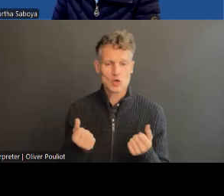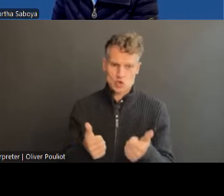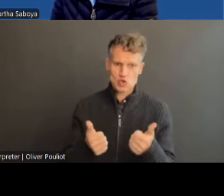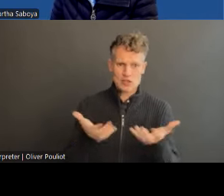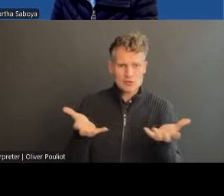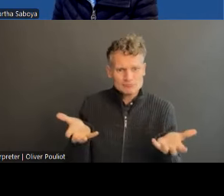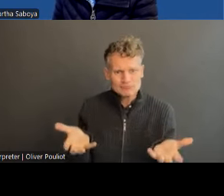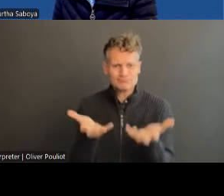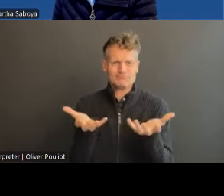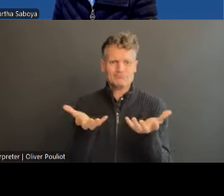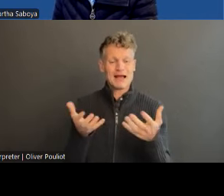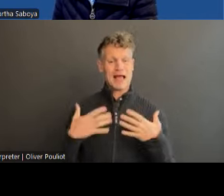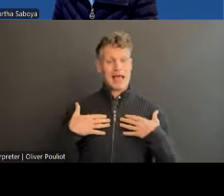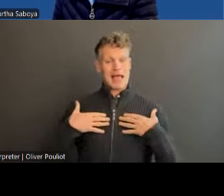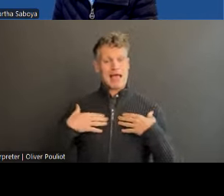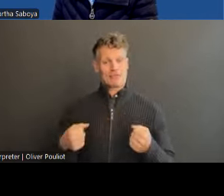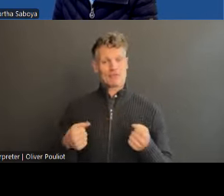on primary health care,